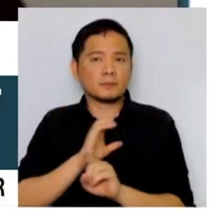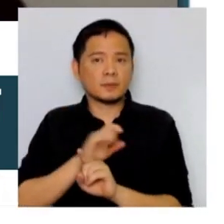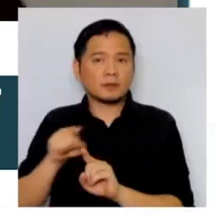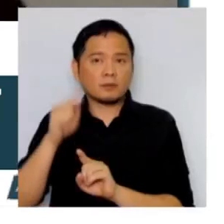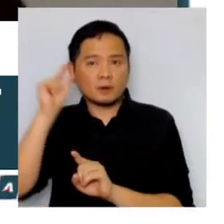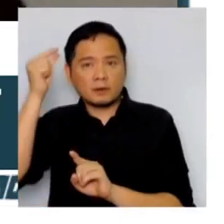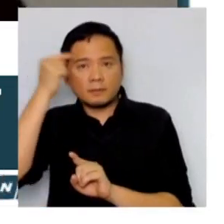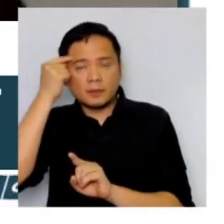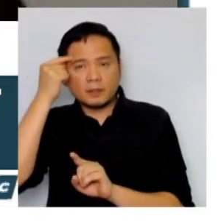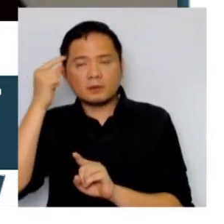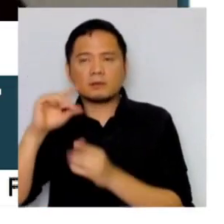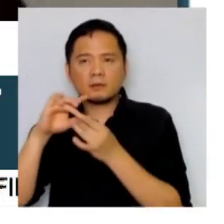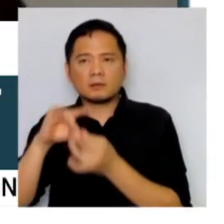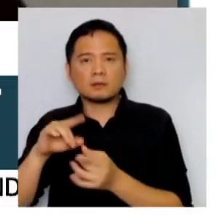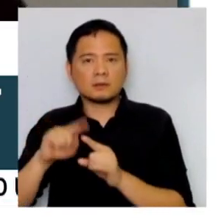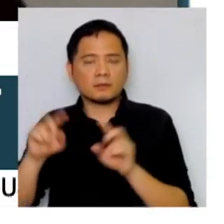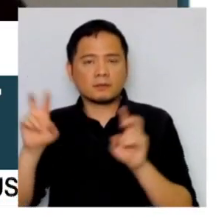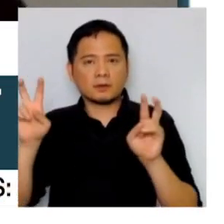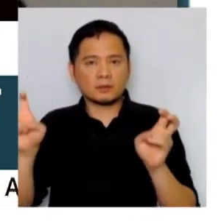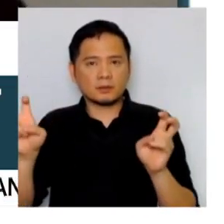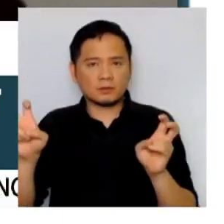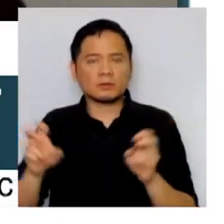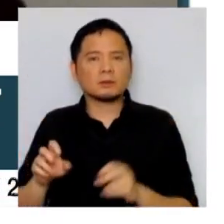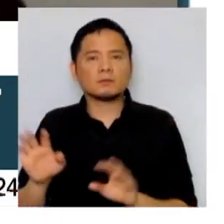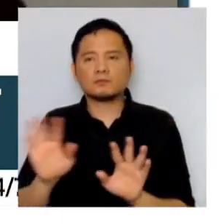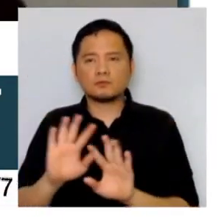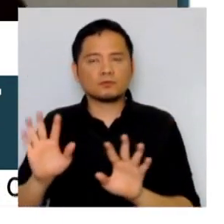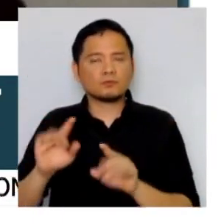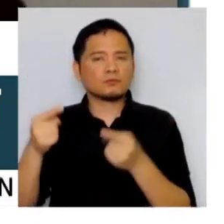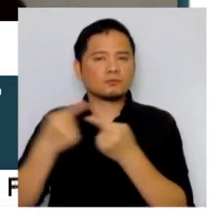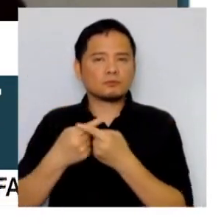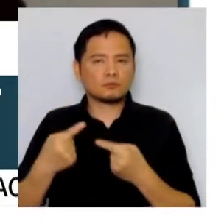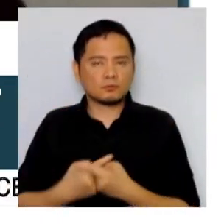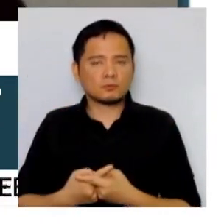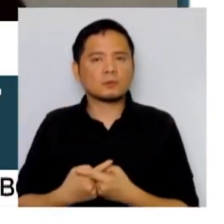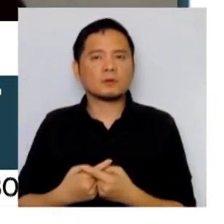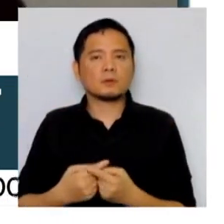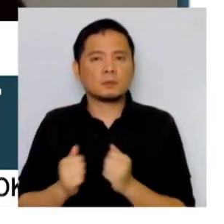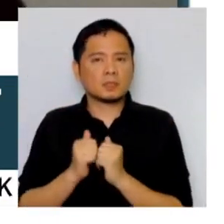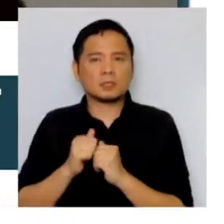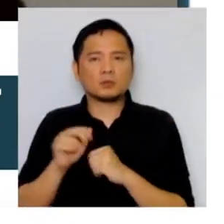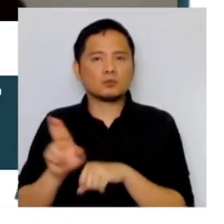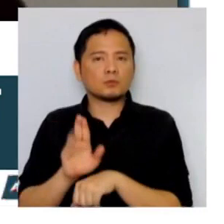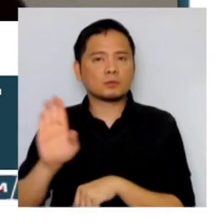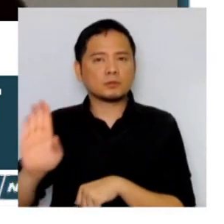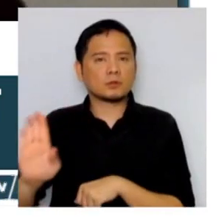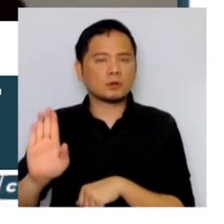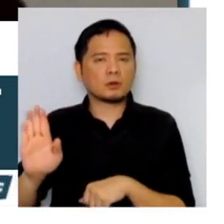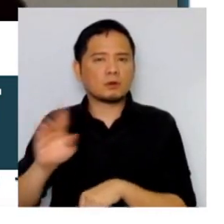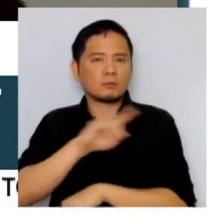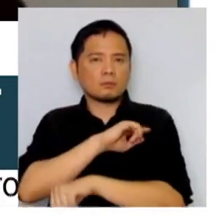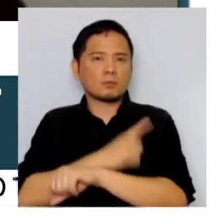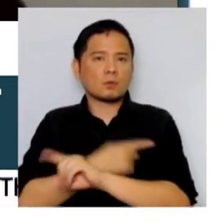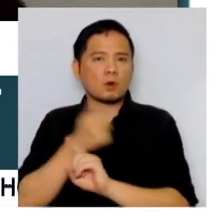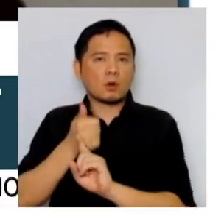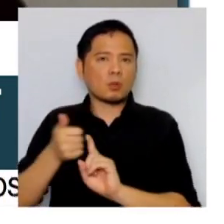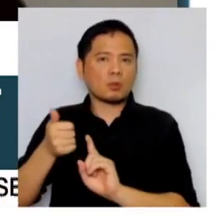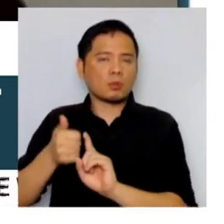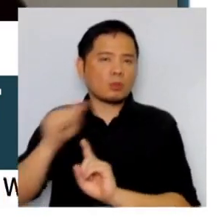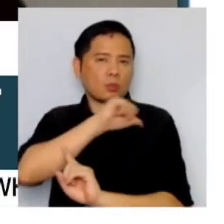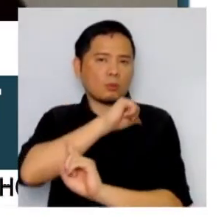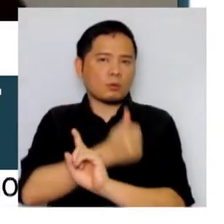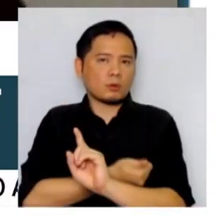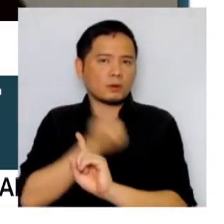issues in the Senate or in the House of Representatives. They should not use their influence to actually protect their interests.